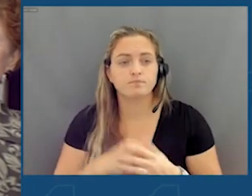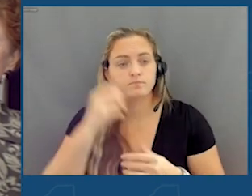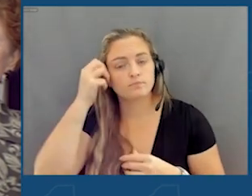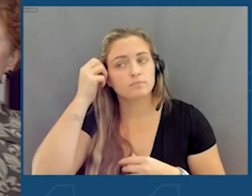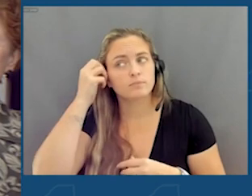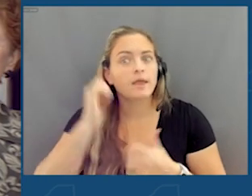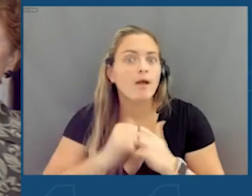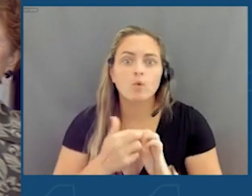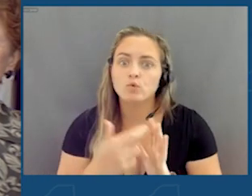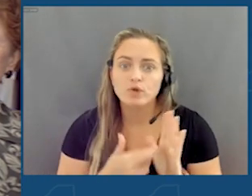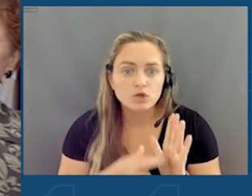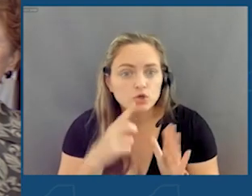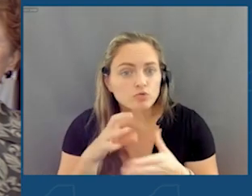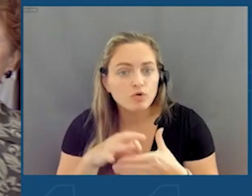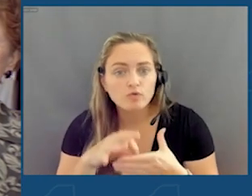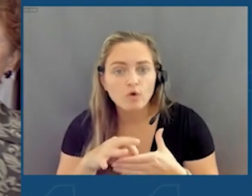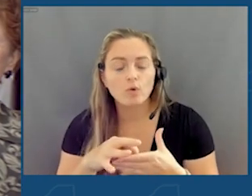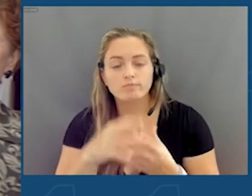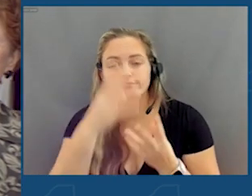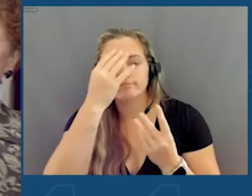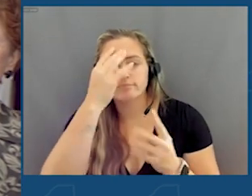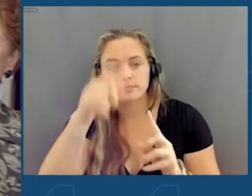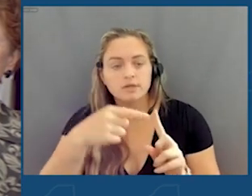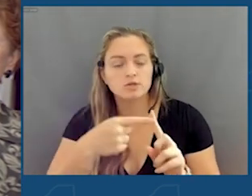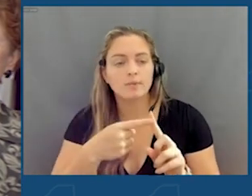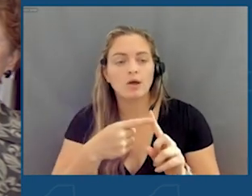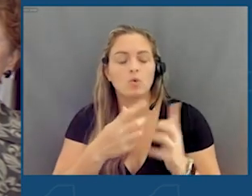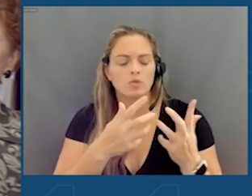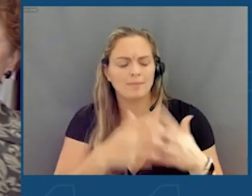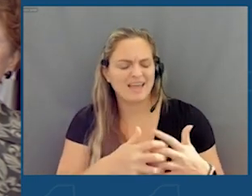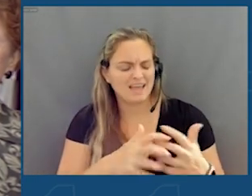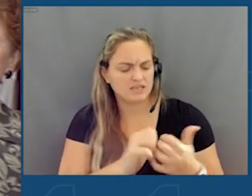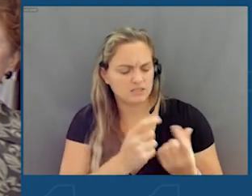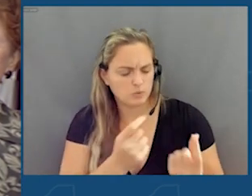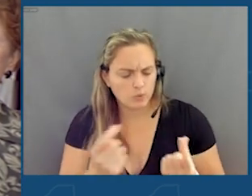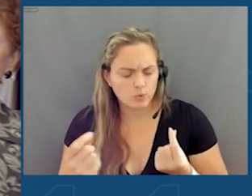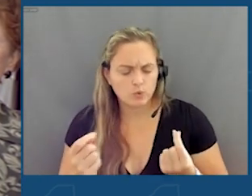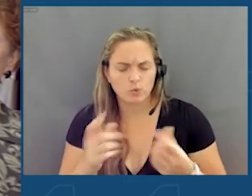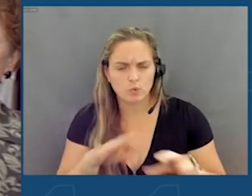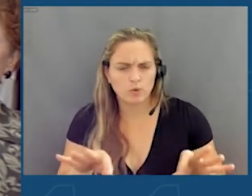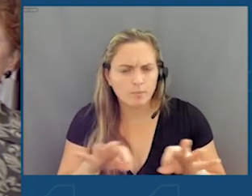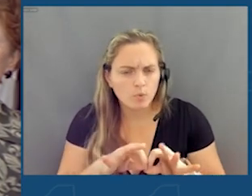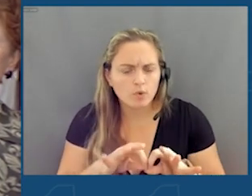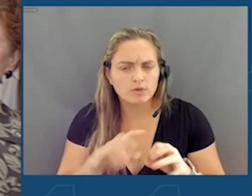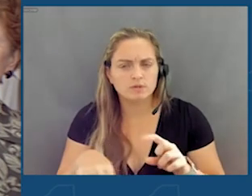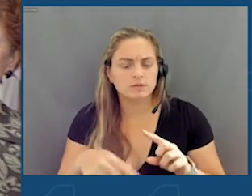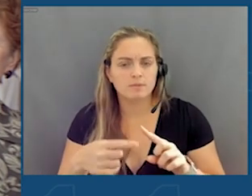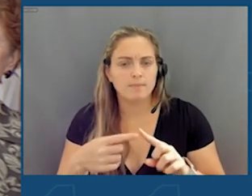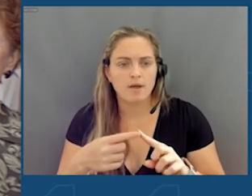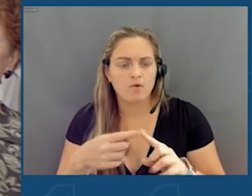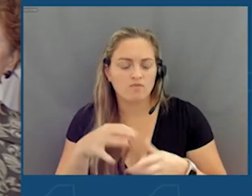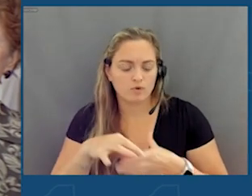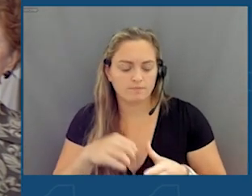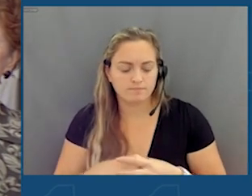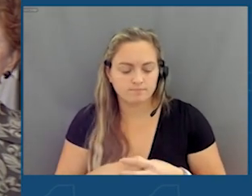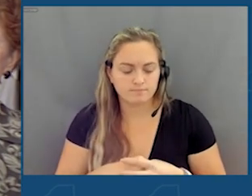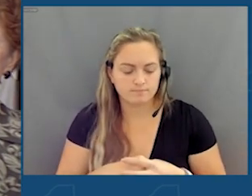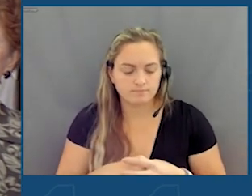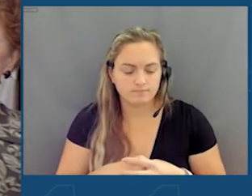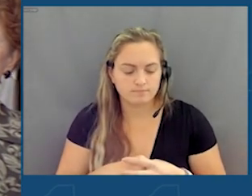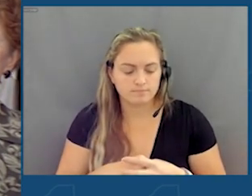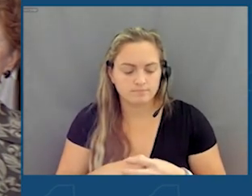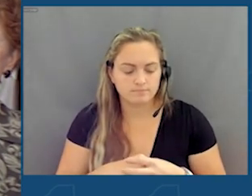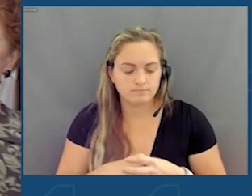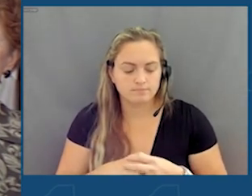to vote, and have information about the mechanics and importance of voting. As the first